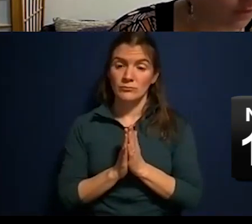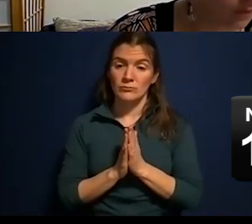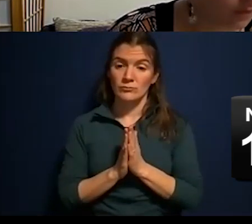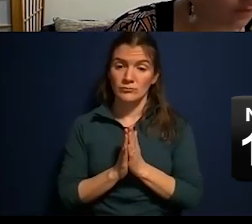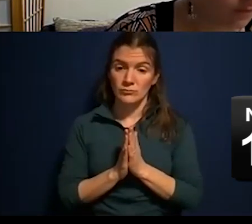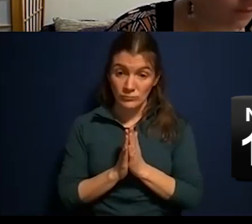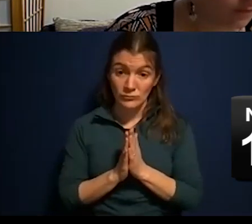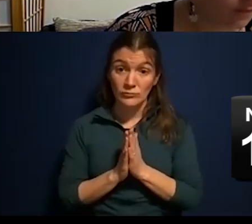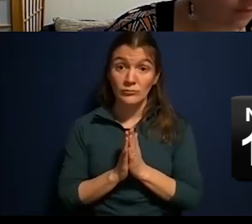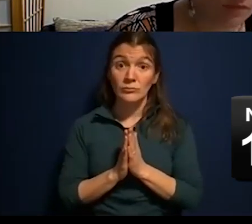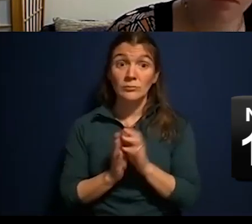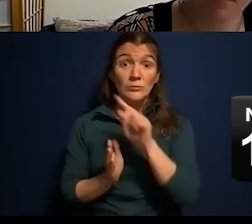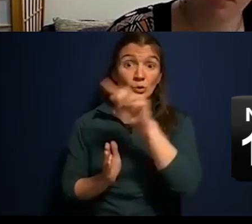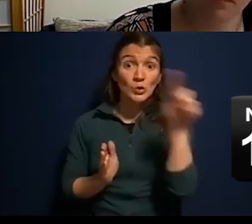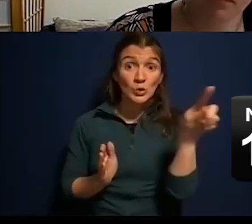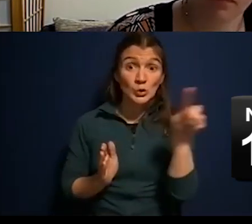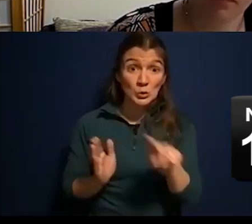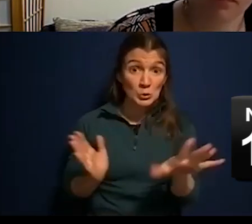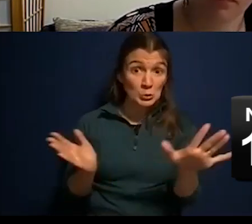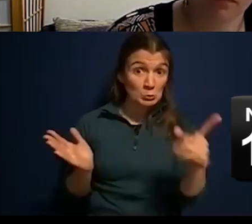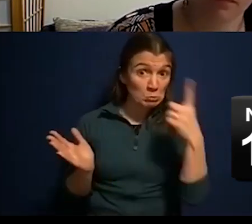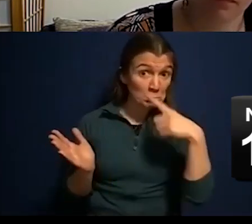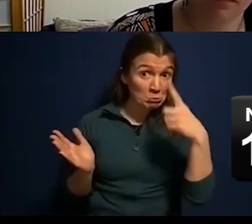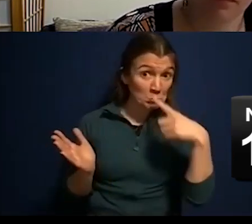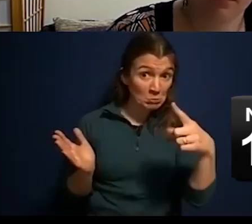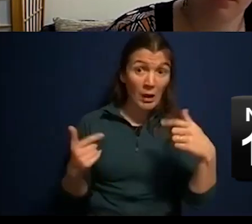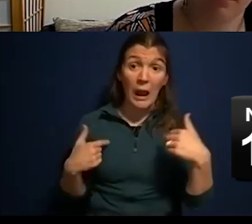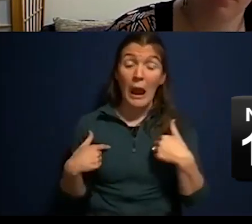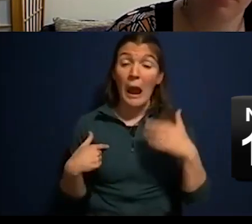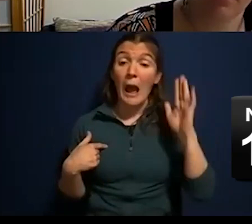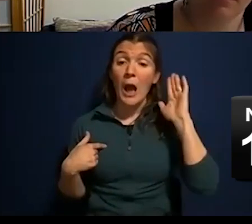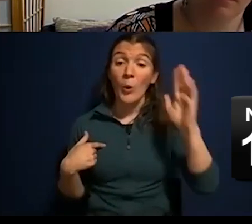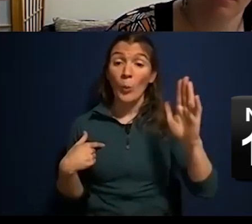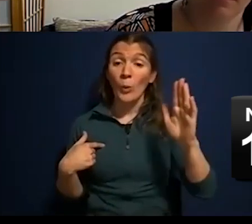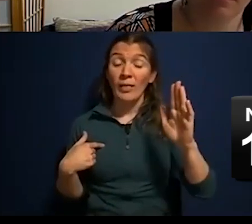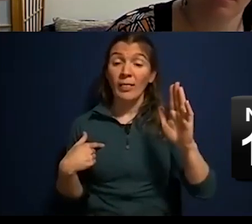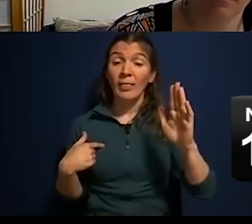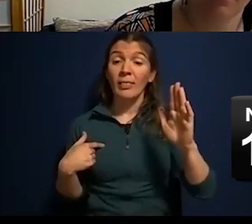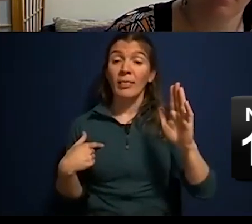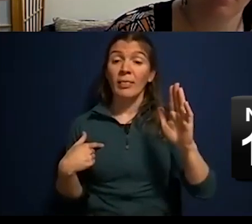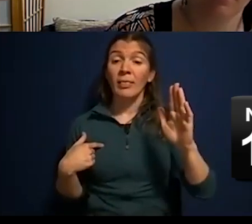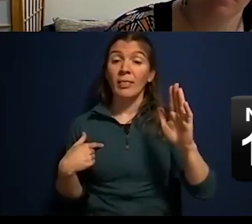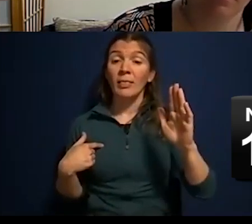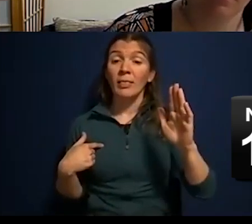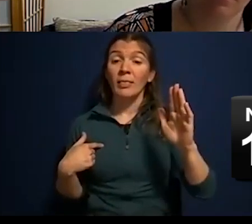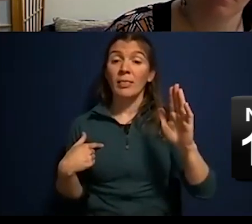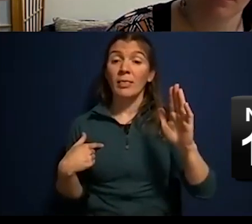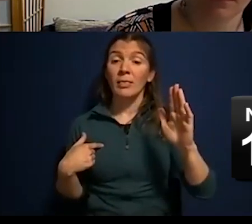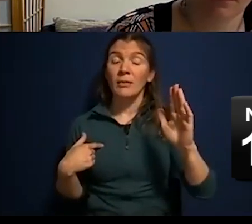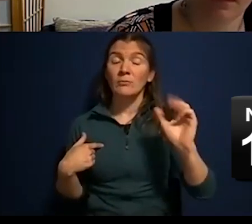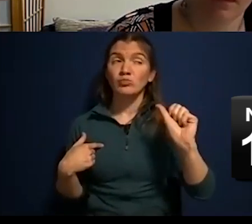Unless the select board objects, I think what I'll do is name